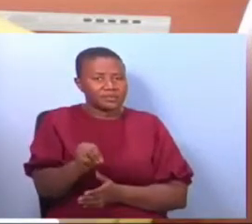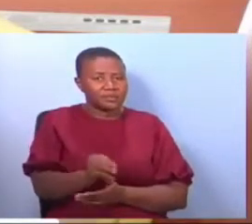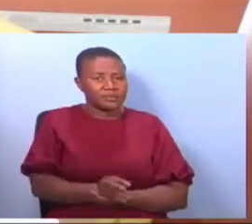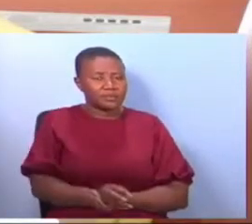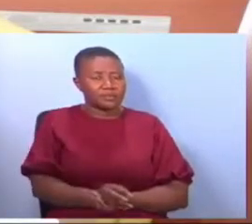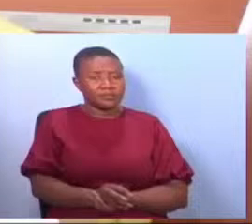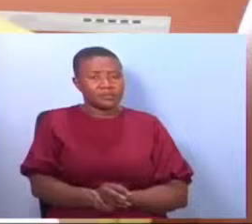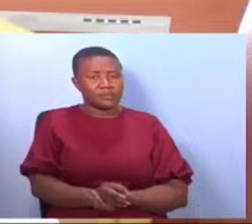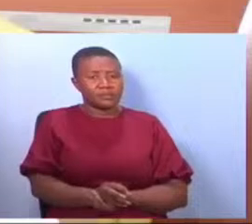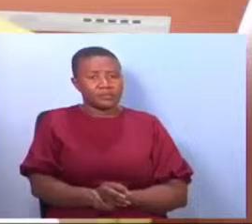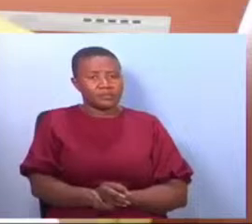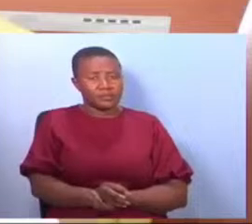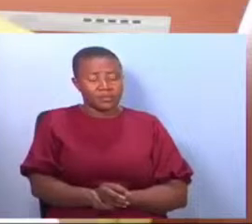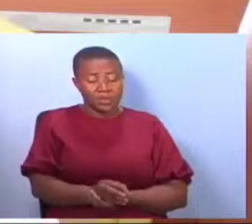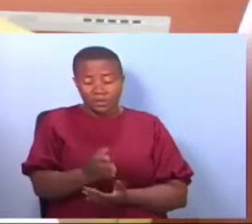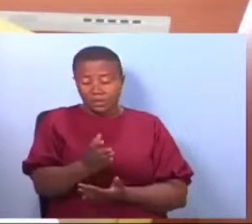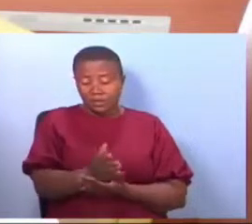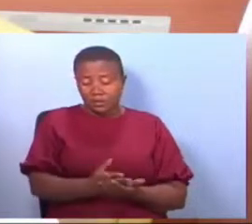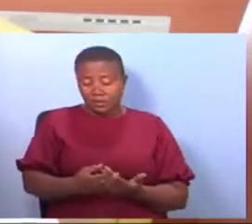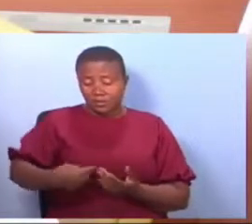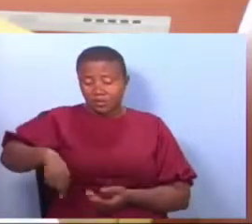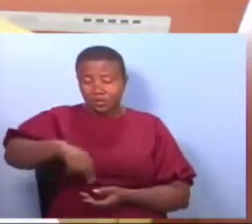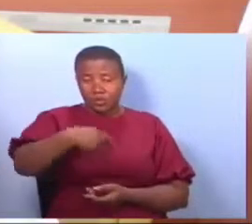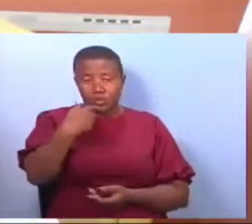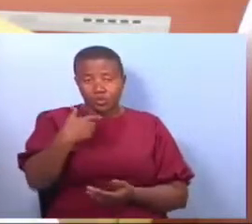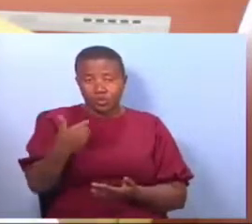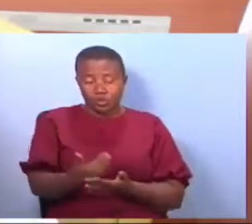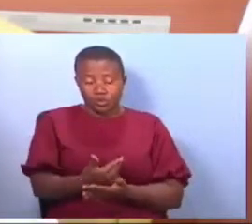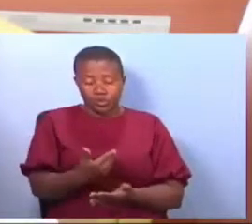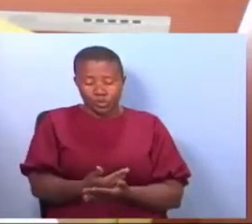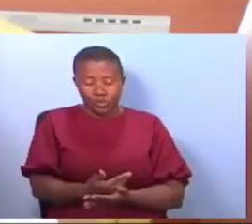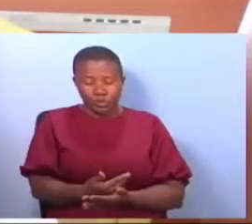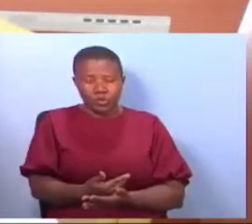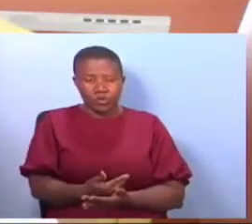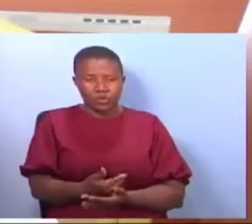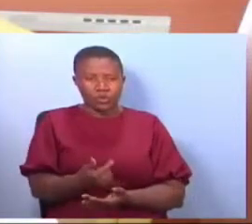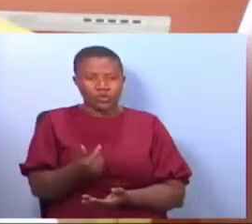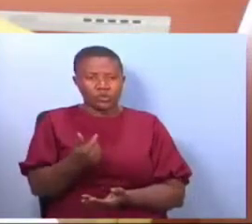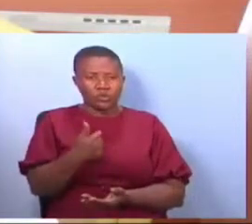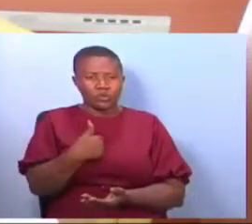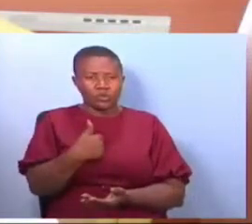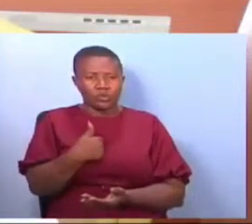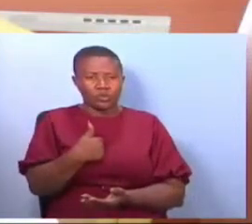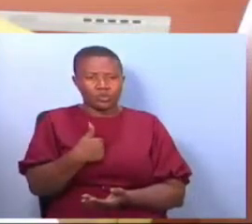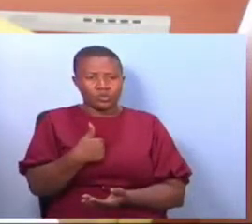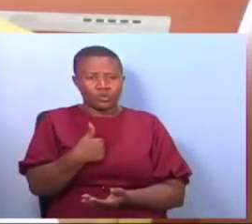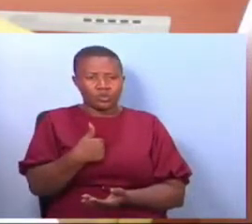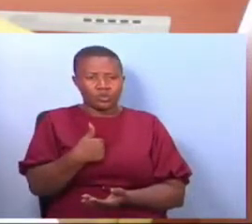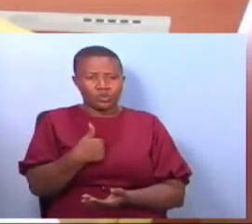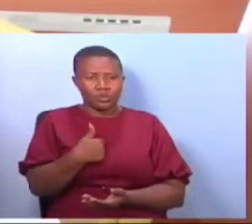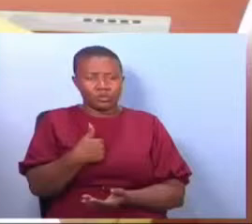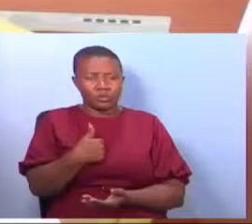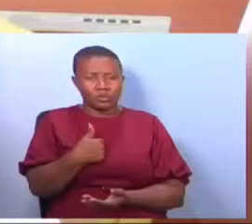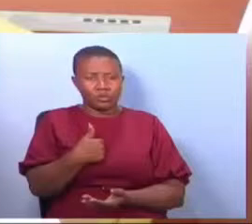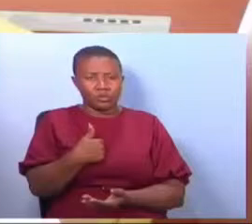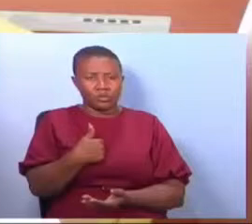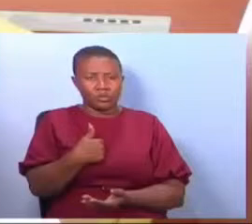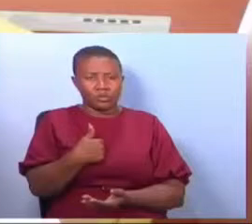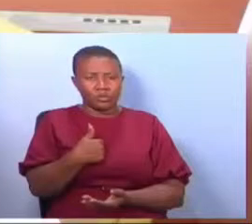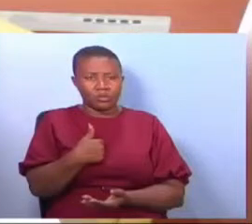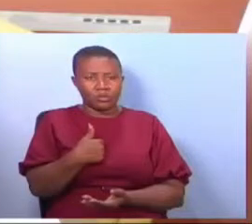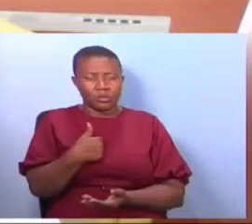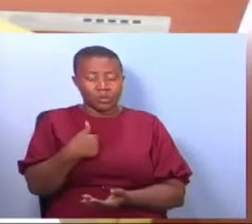for some of us who are new here, we are emboldened by the fact that we can come, learn, and